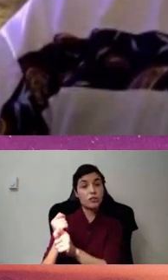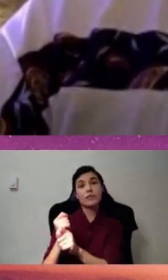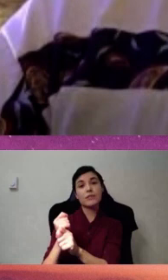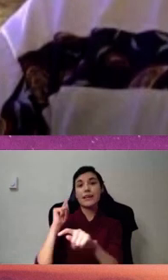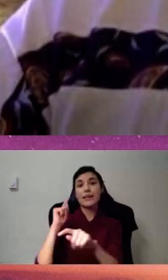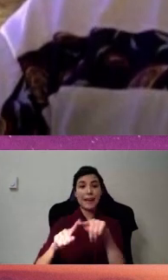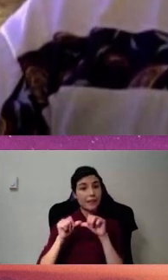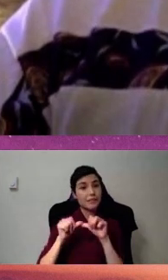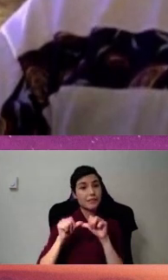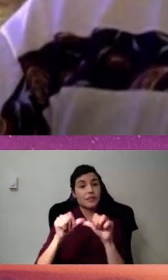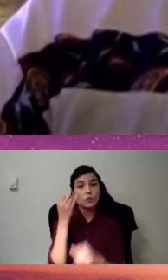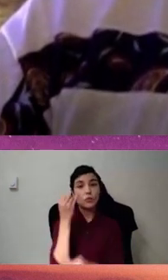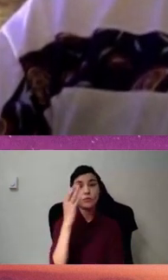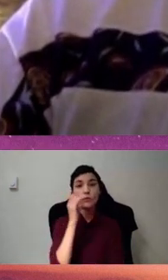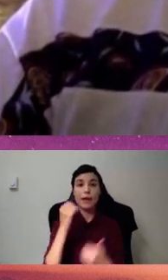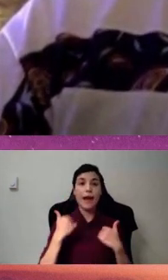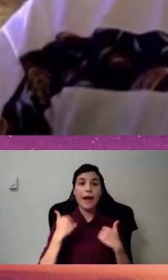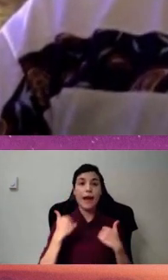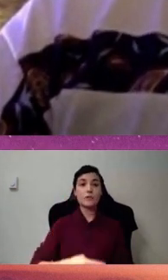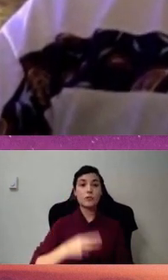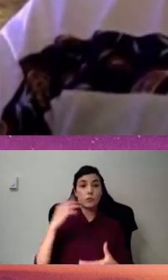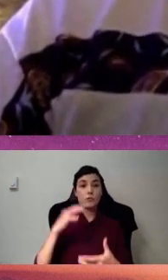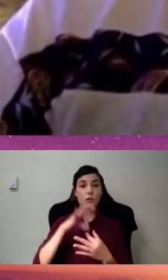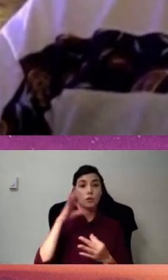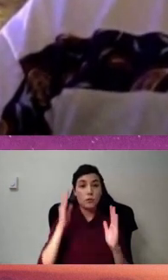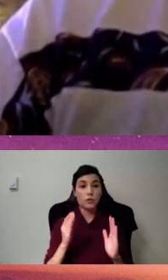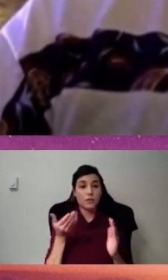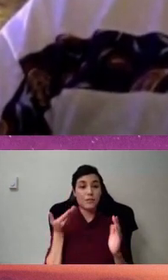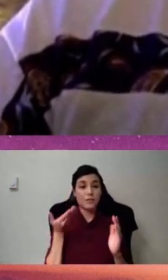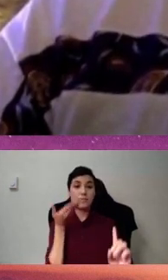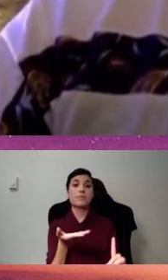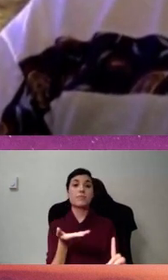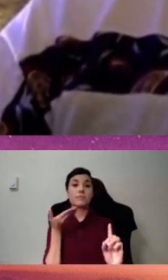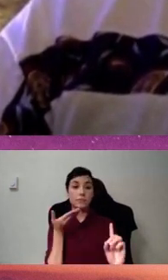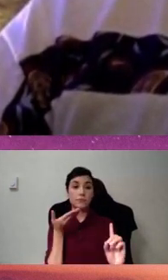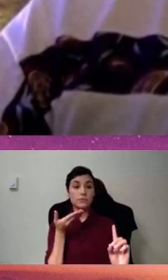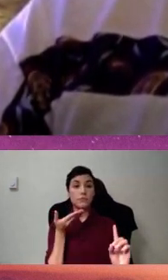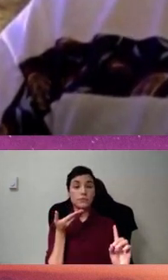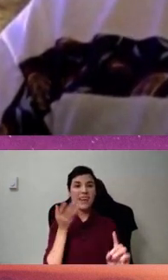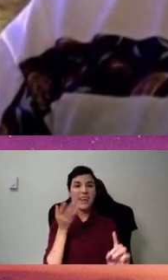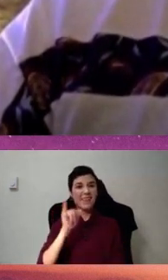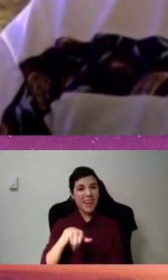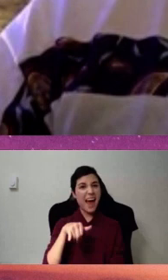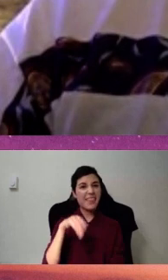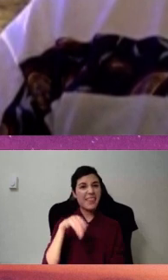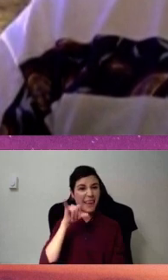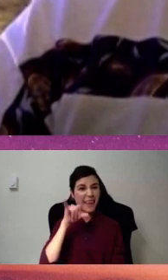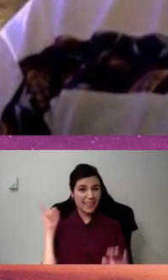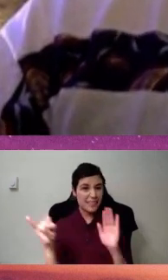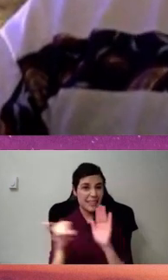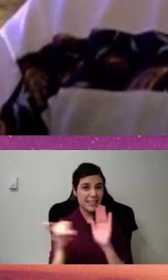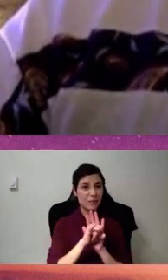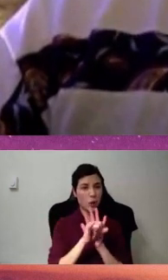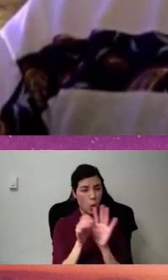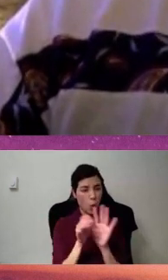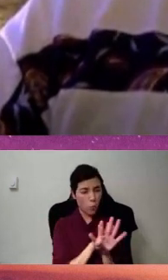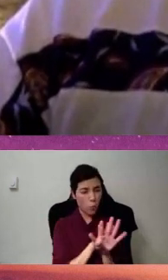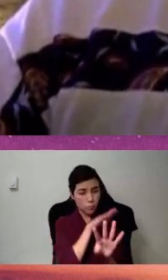know, decolonialism is in our origins. It's in our blood in that way. It's in the way that we breathe and move in the world.